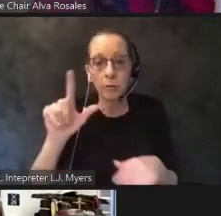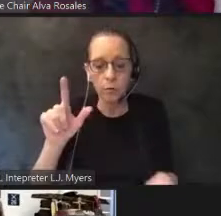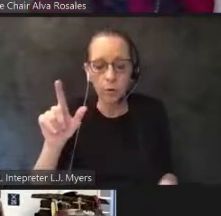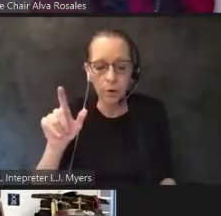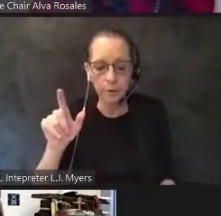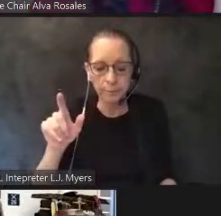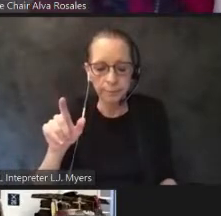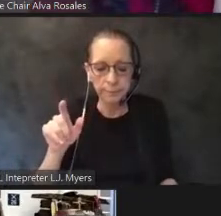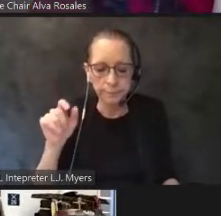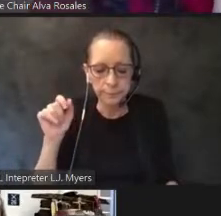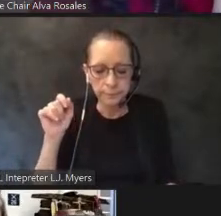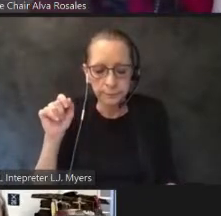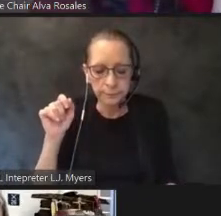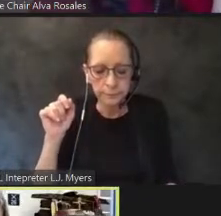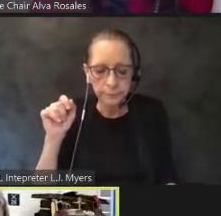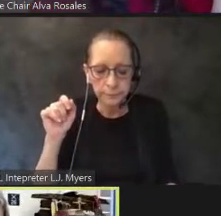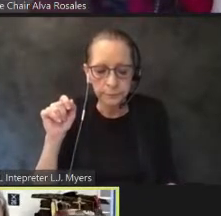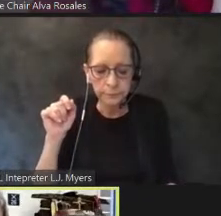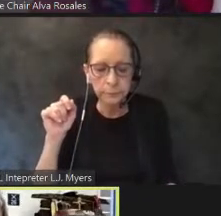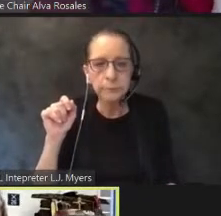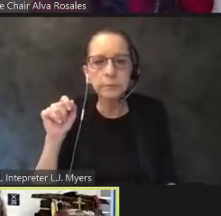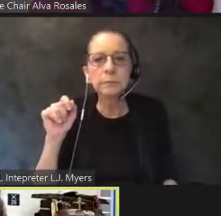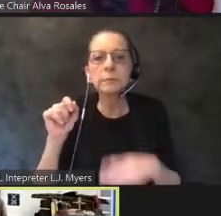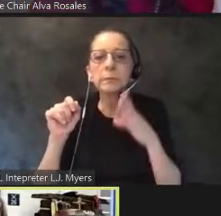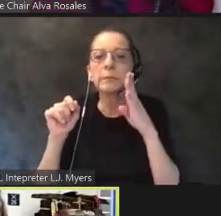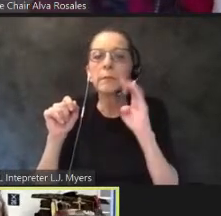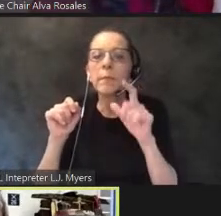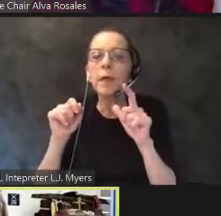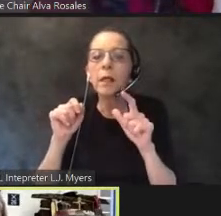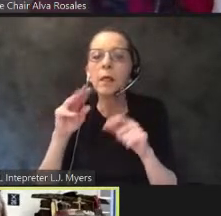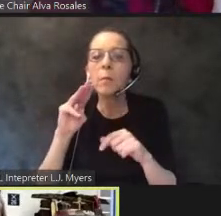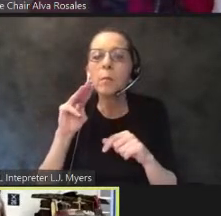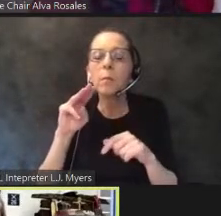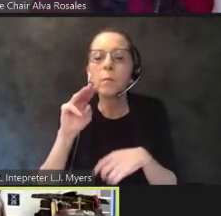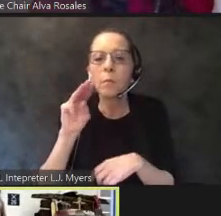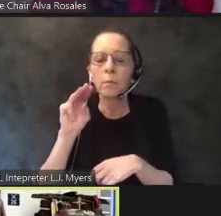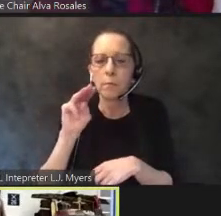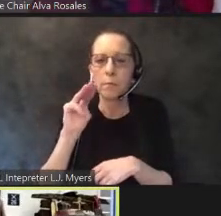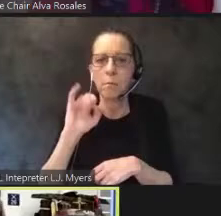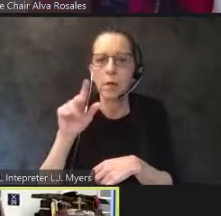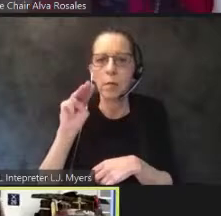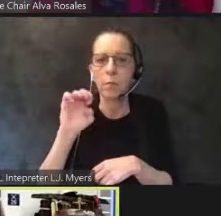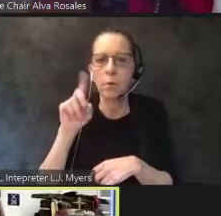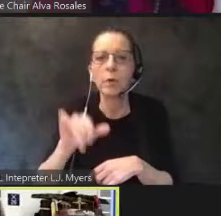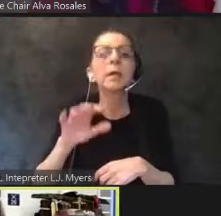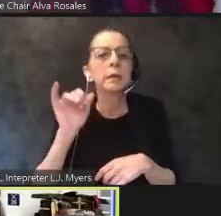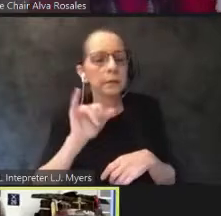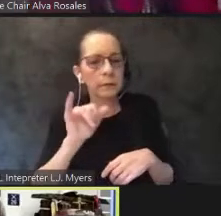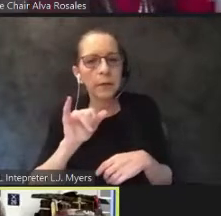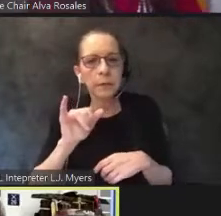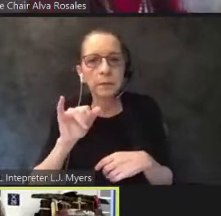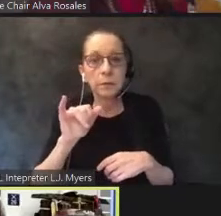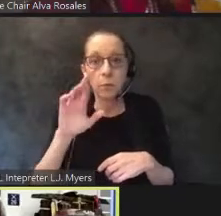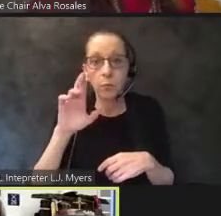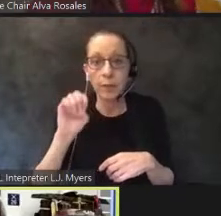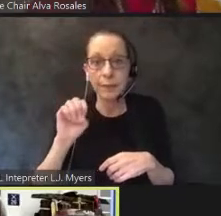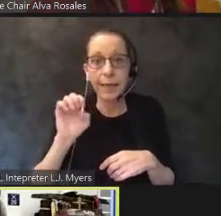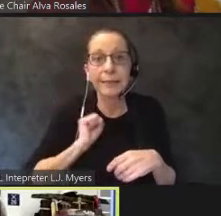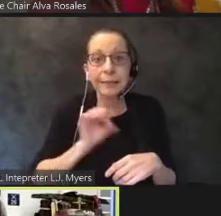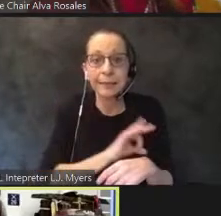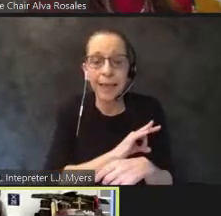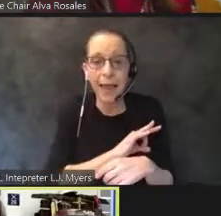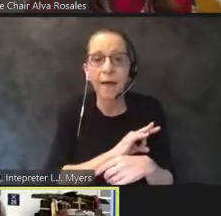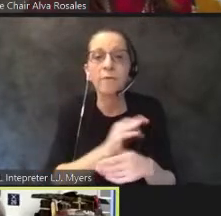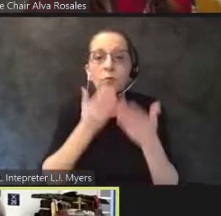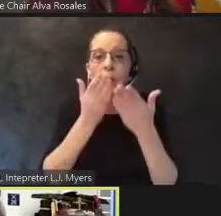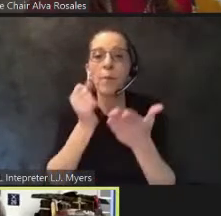Bill Mooney. Morning, Bill Mooney, your Chief Infrastructure Officer. Real estate staff recommends the approval of an